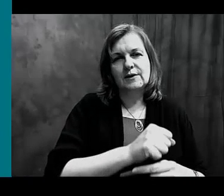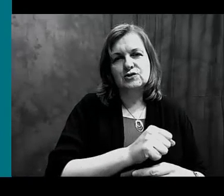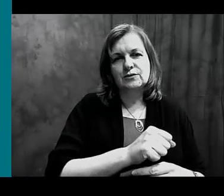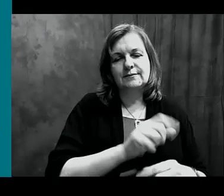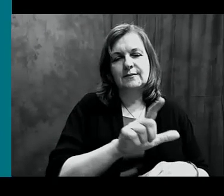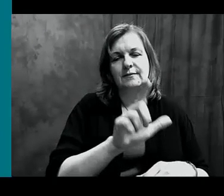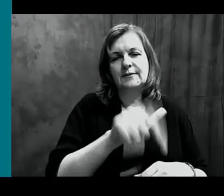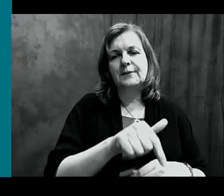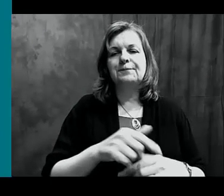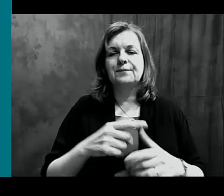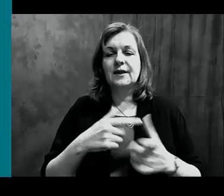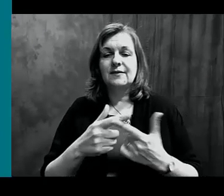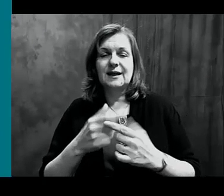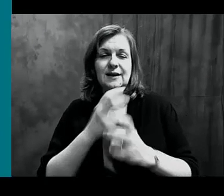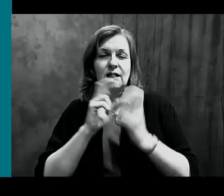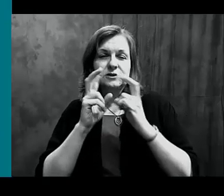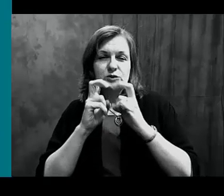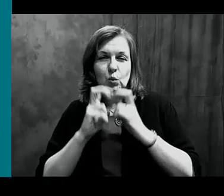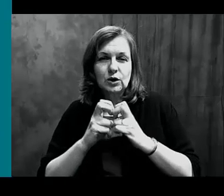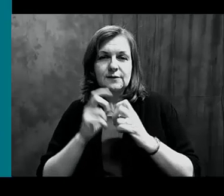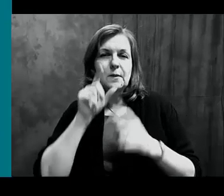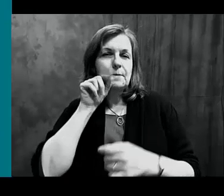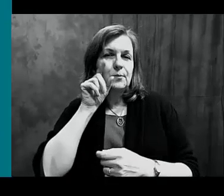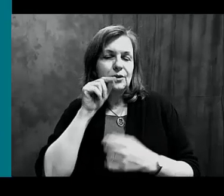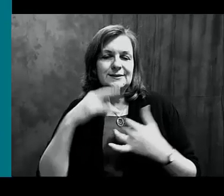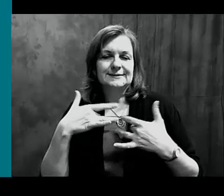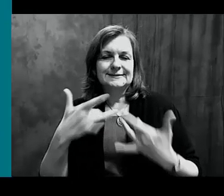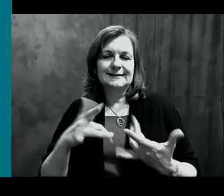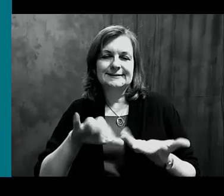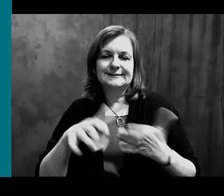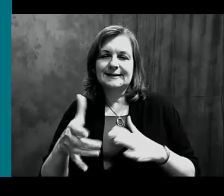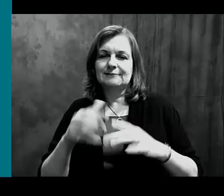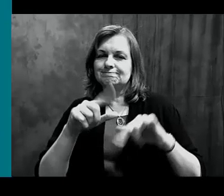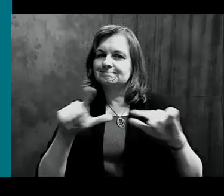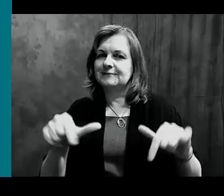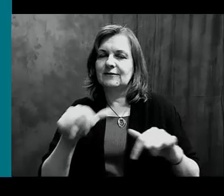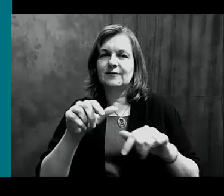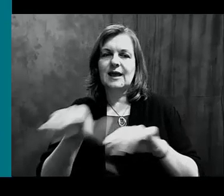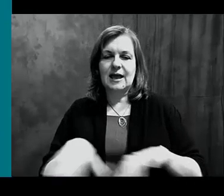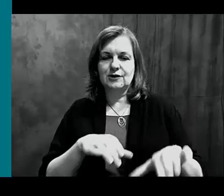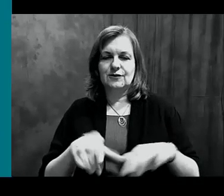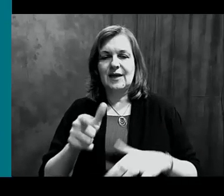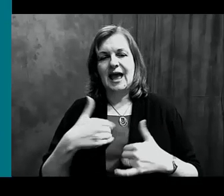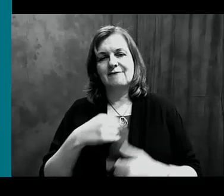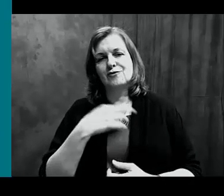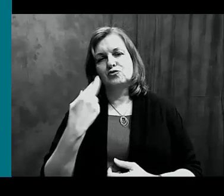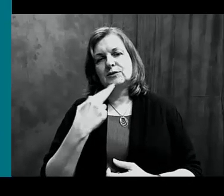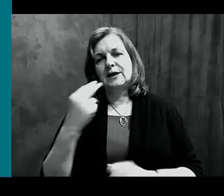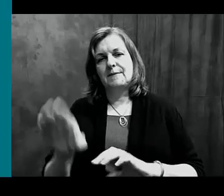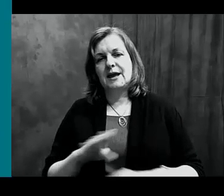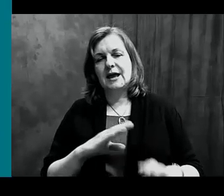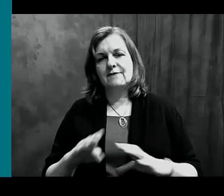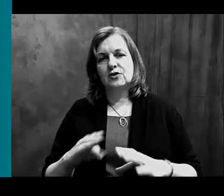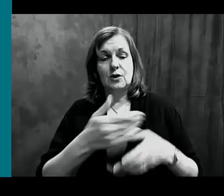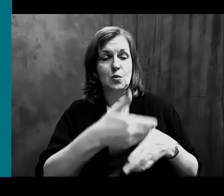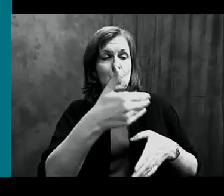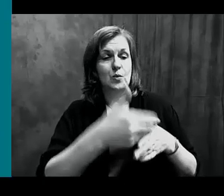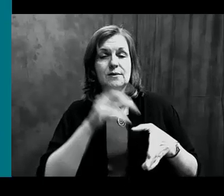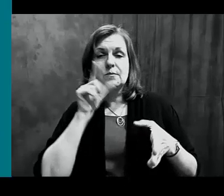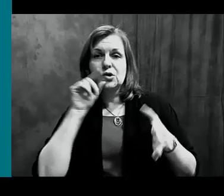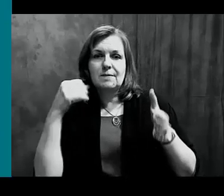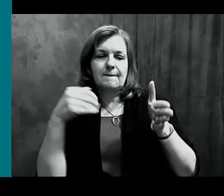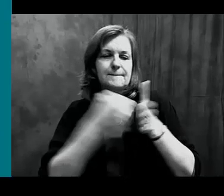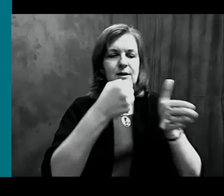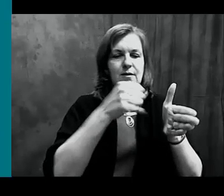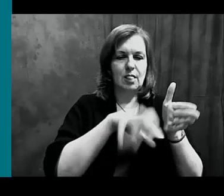Birds, on the other hand, squirrels, things like that, tend to die at all ages, right? They do risky behaviors,